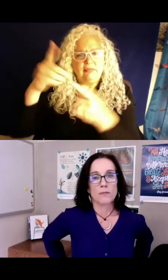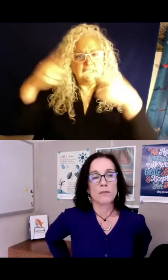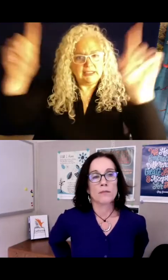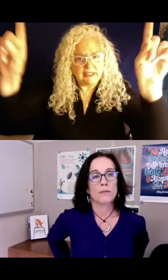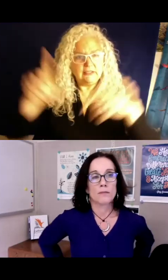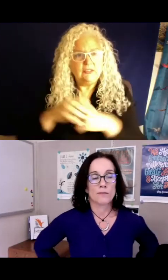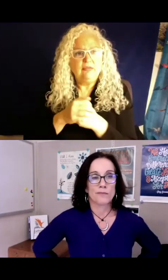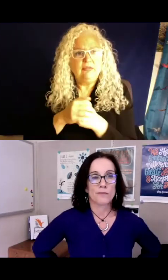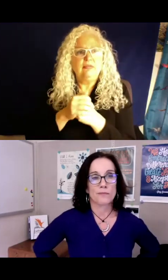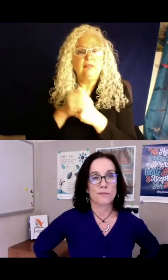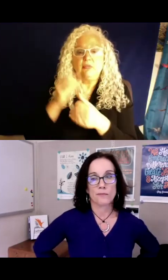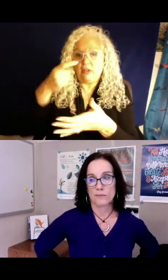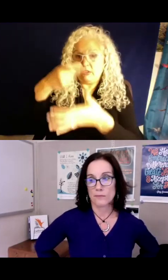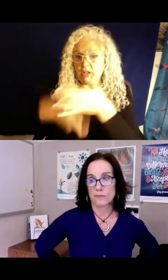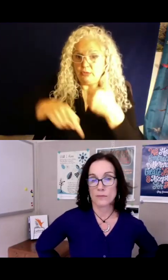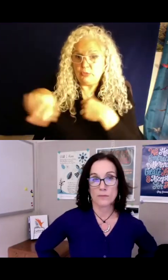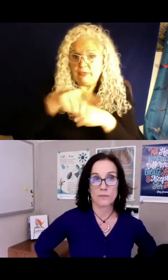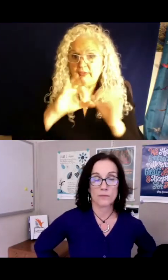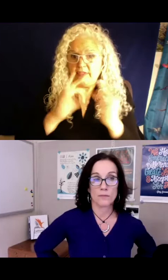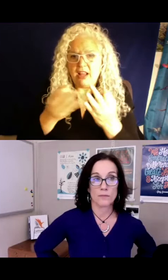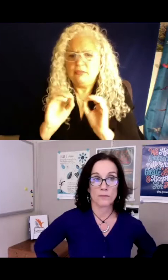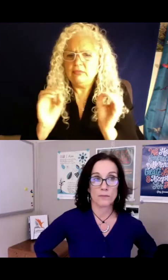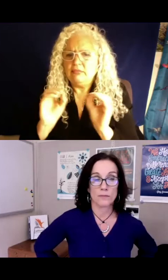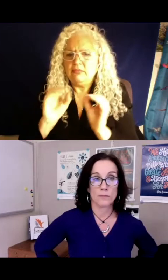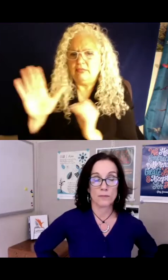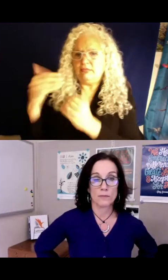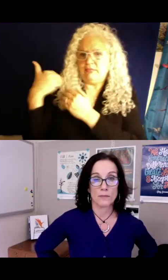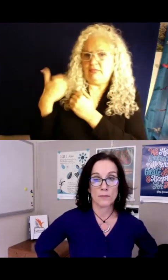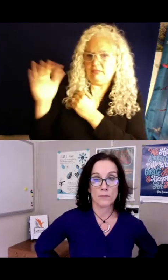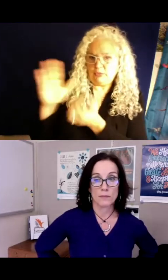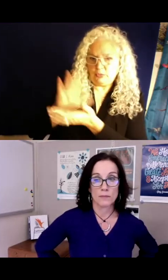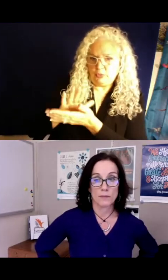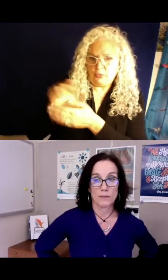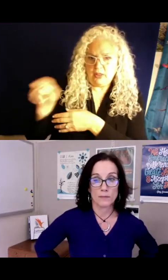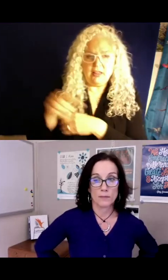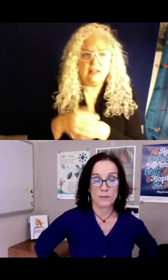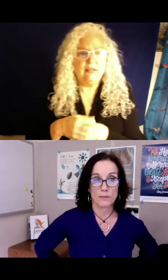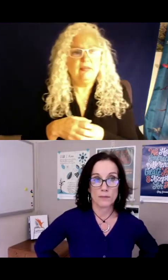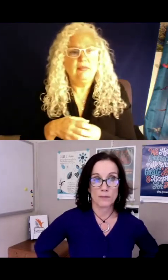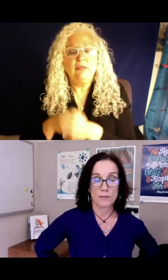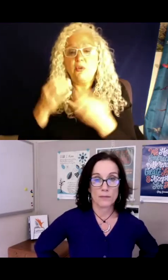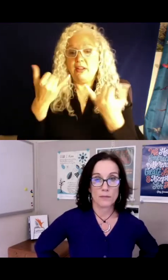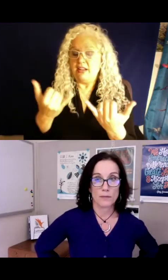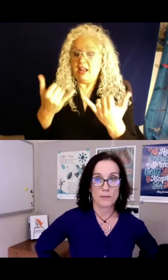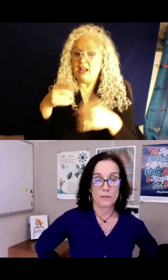apply to their child in order to make them successful. And it is at no cost. It is the school's responsibility.